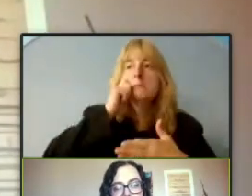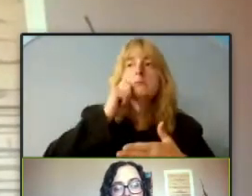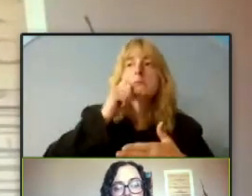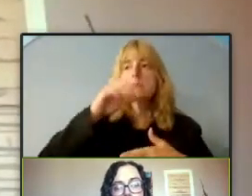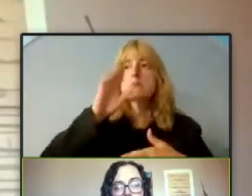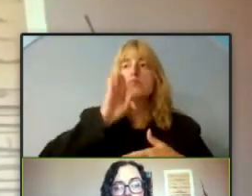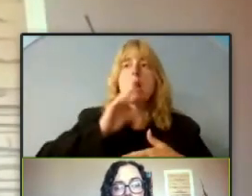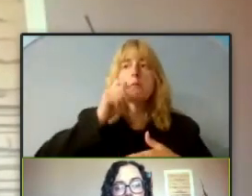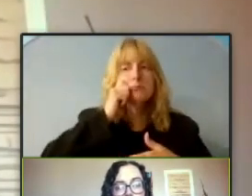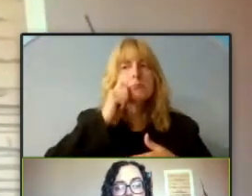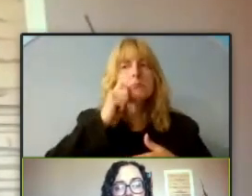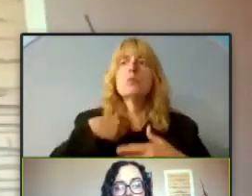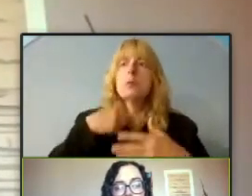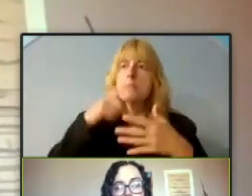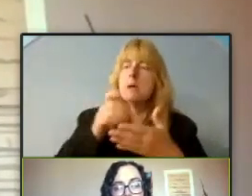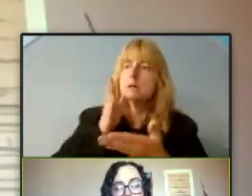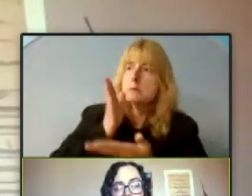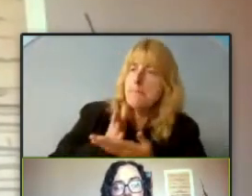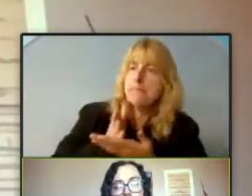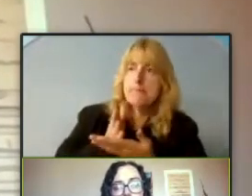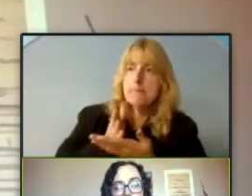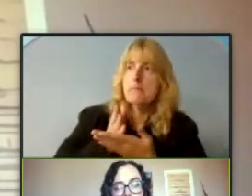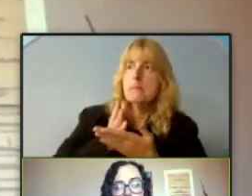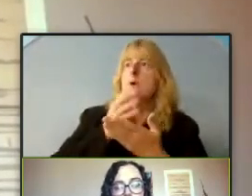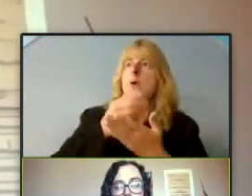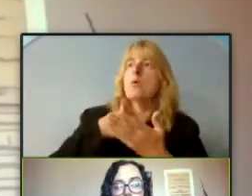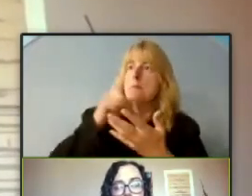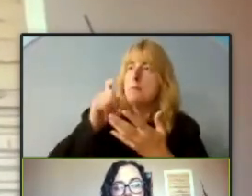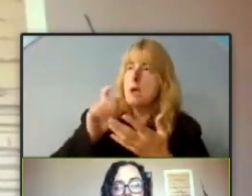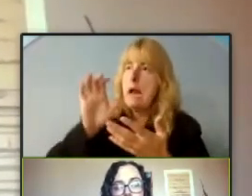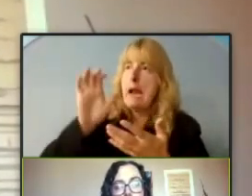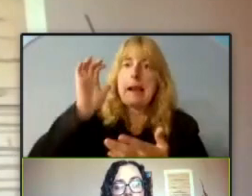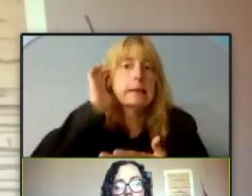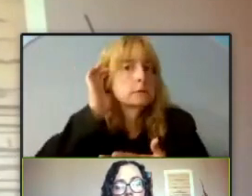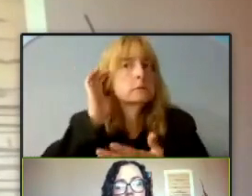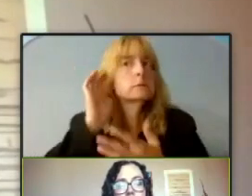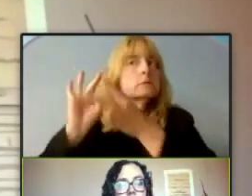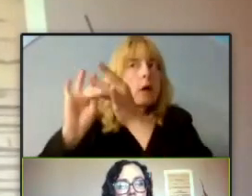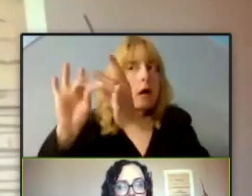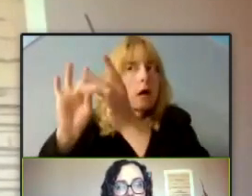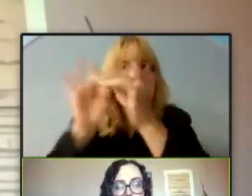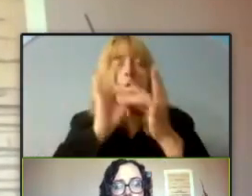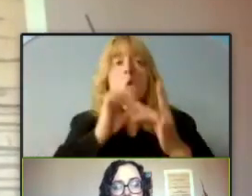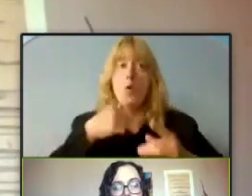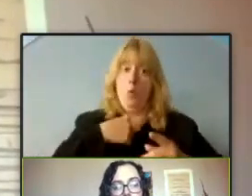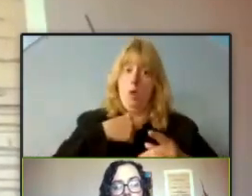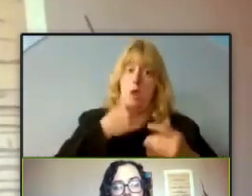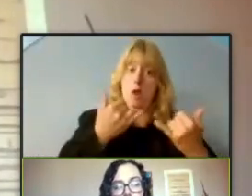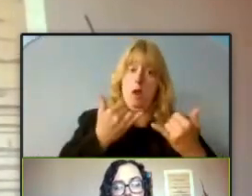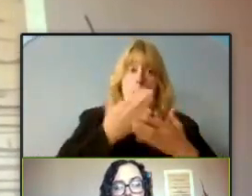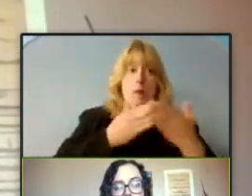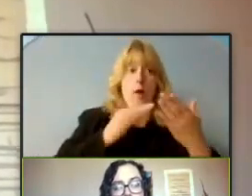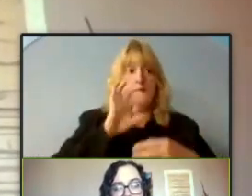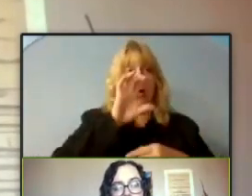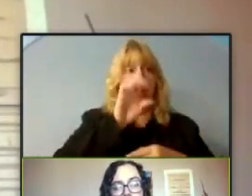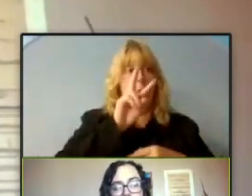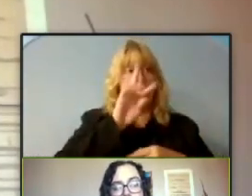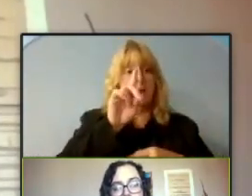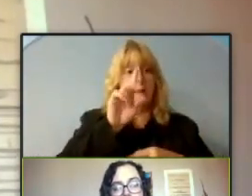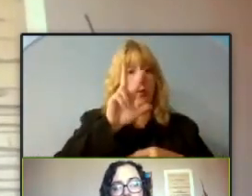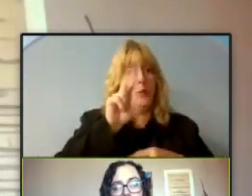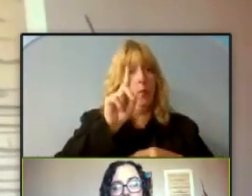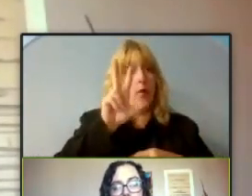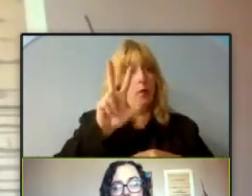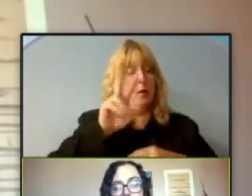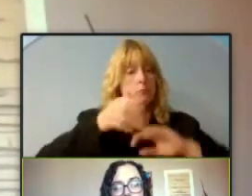listen. And as the white folks who are part of the COVID313 coalition, we're being called to action now. Our Black siblings are